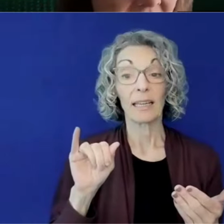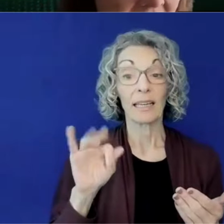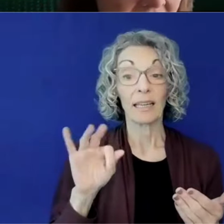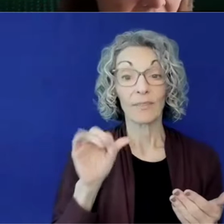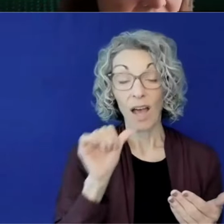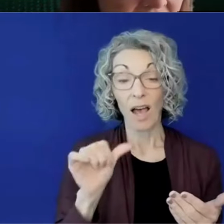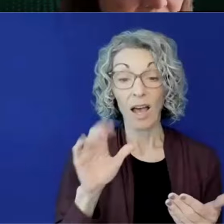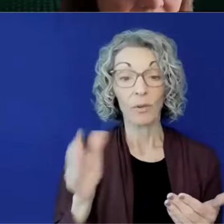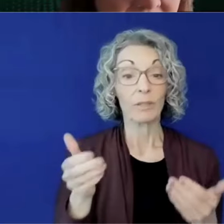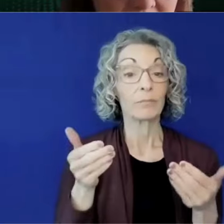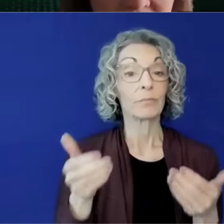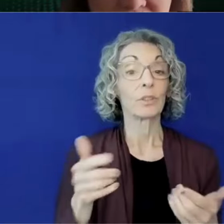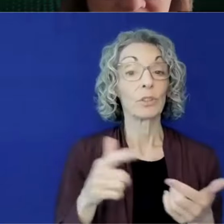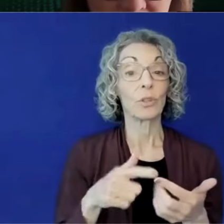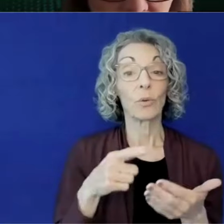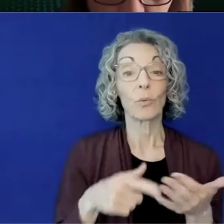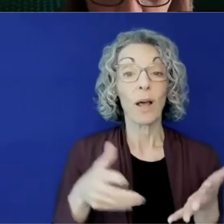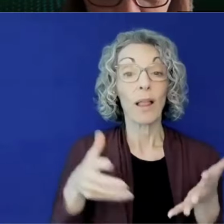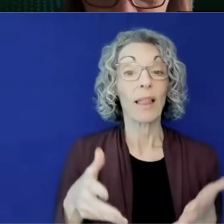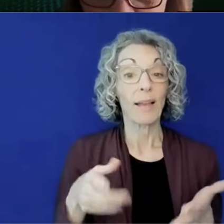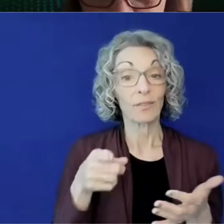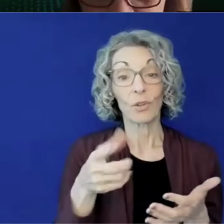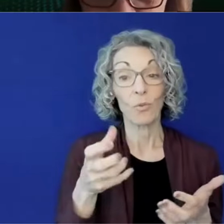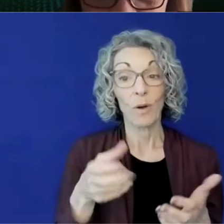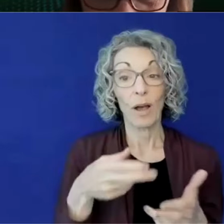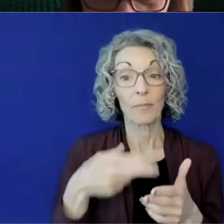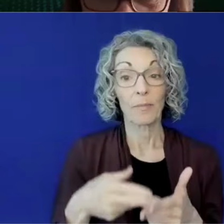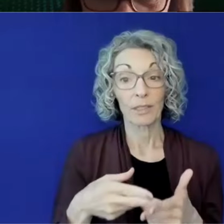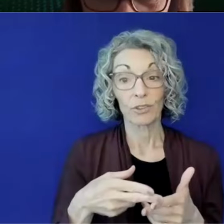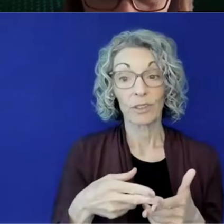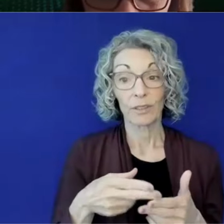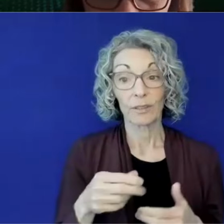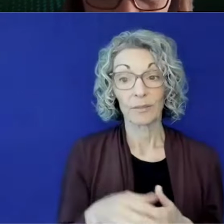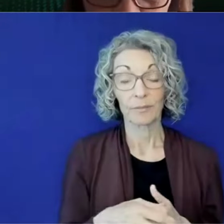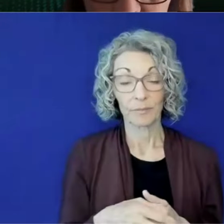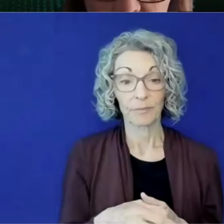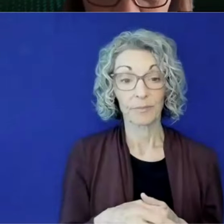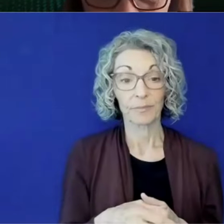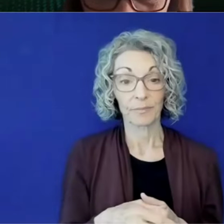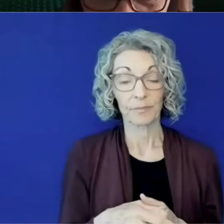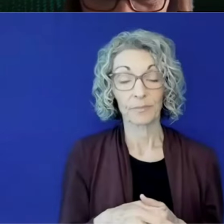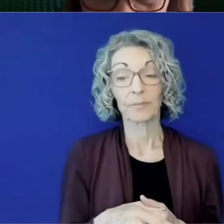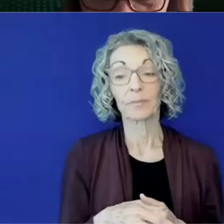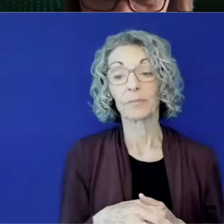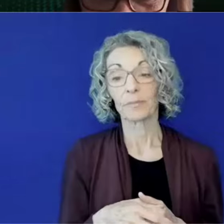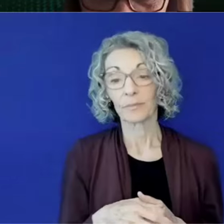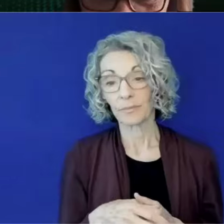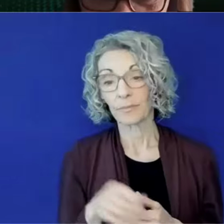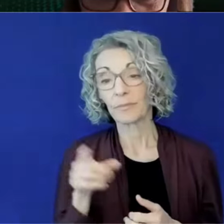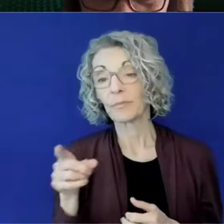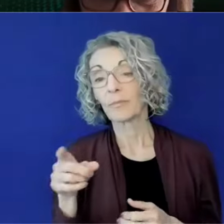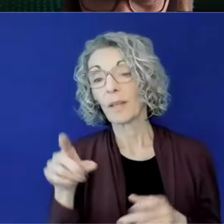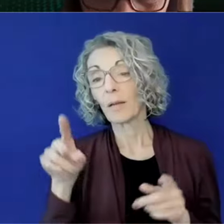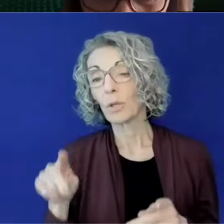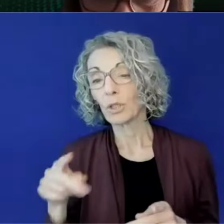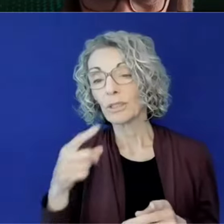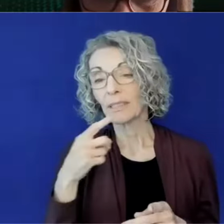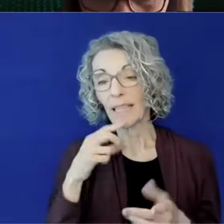move on to anything else you wanted to mention, Deborah, or over to the rest of my team. Oh, I meant attorneys for small